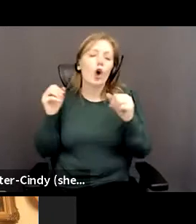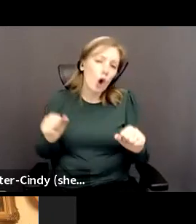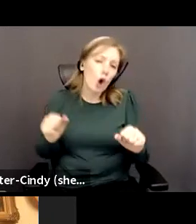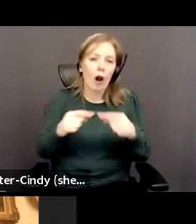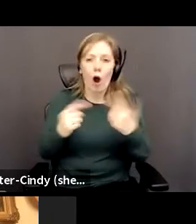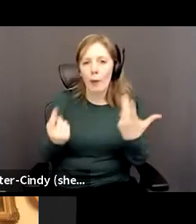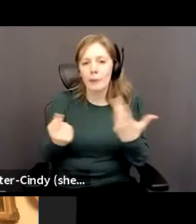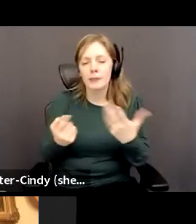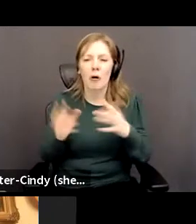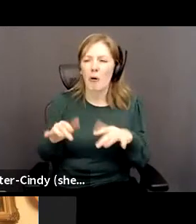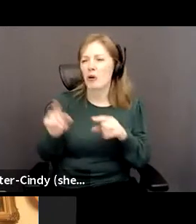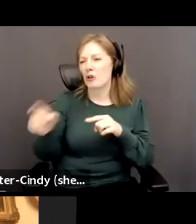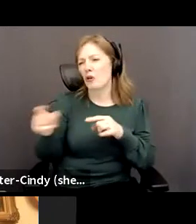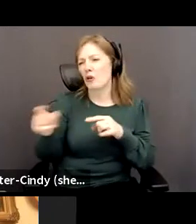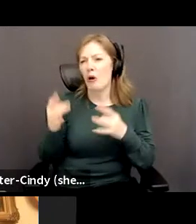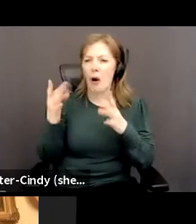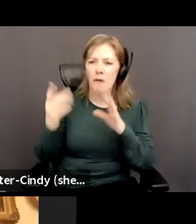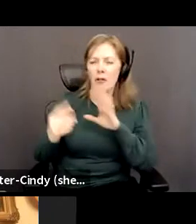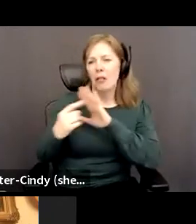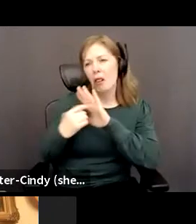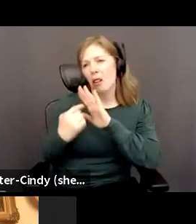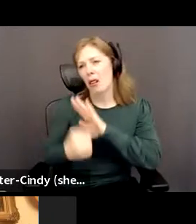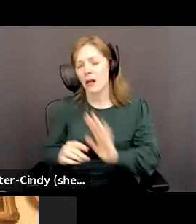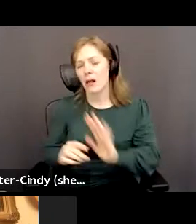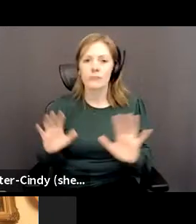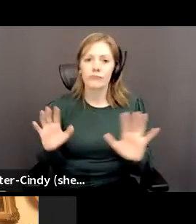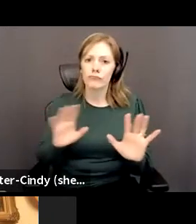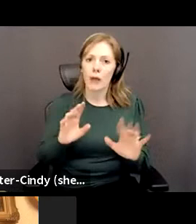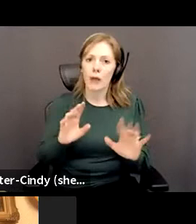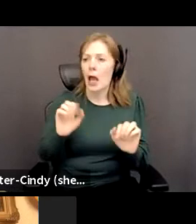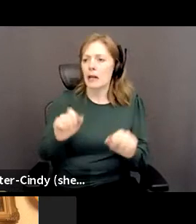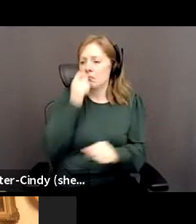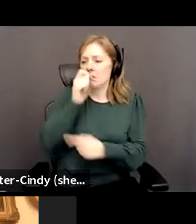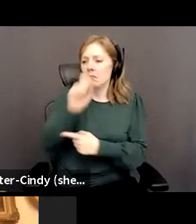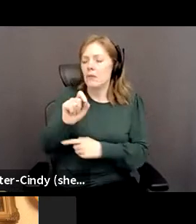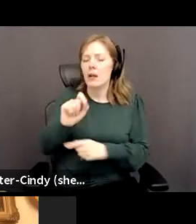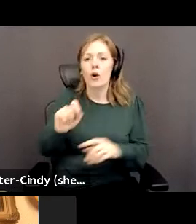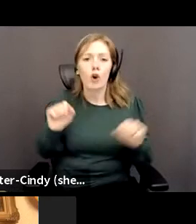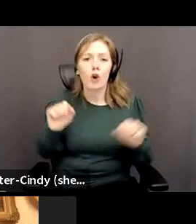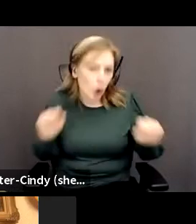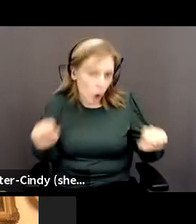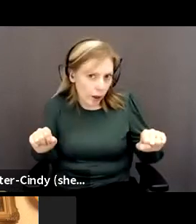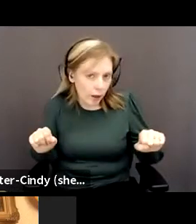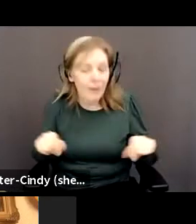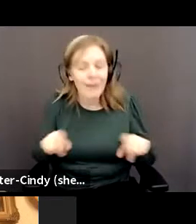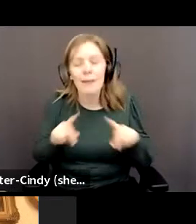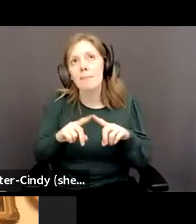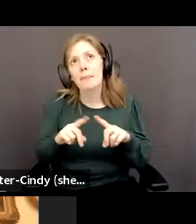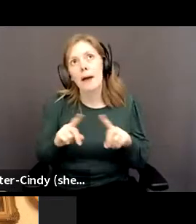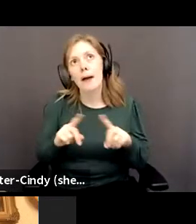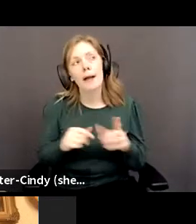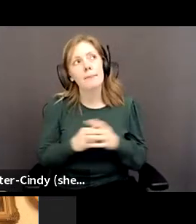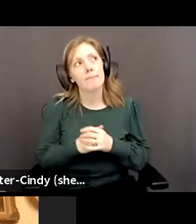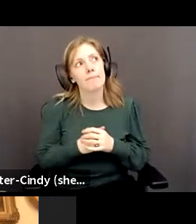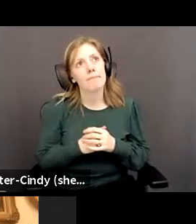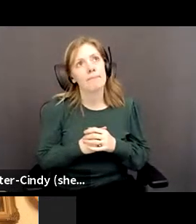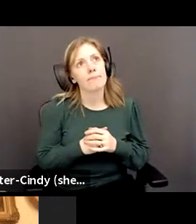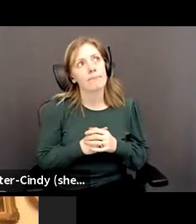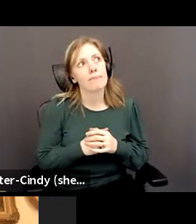end it. Totally legit if that's what you need to do. I'm not saying there's a way of doing this, but for me, there was the